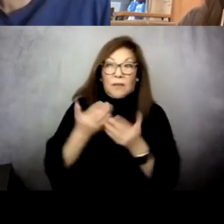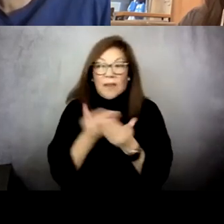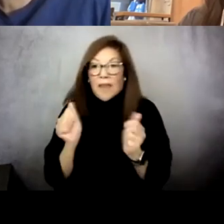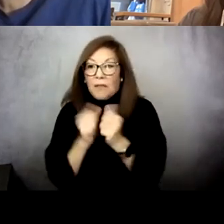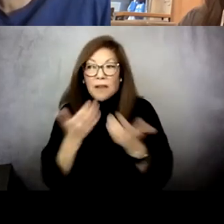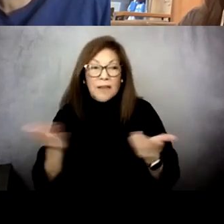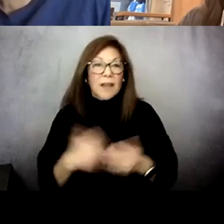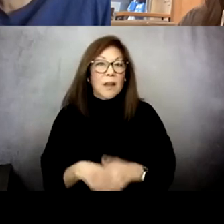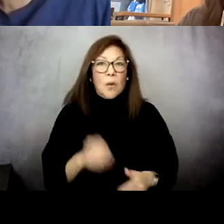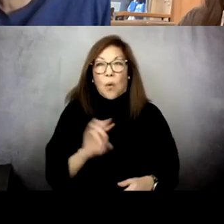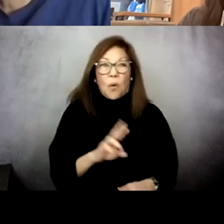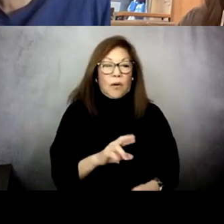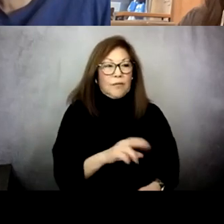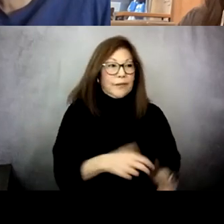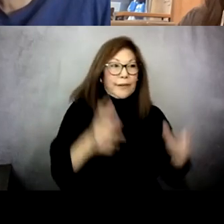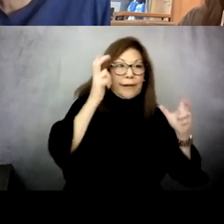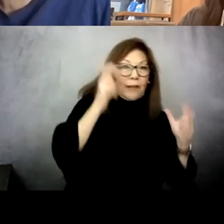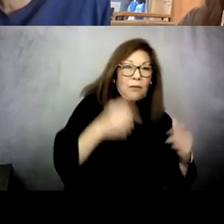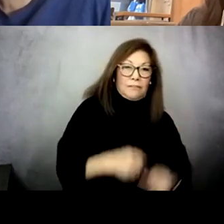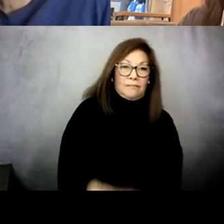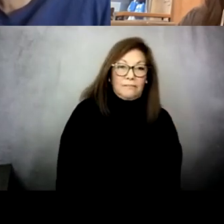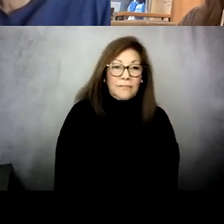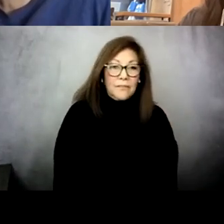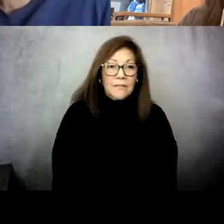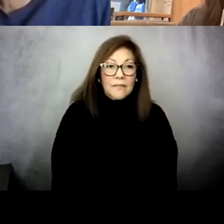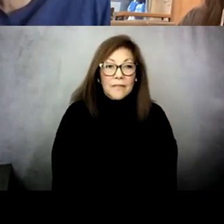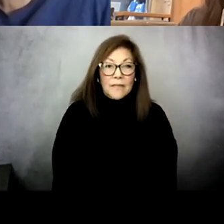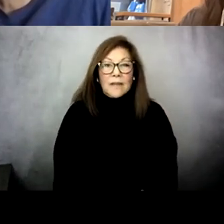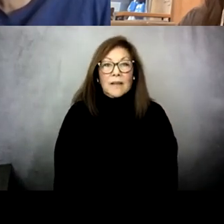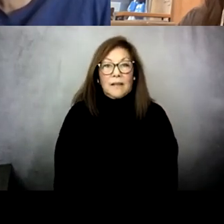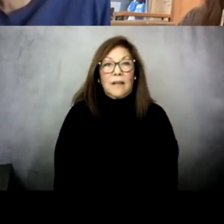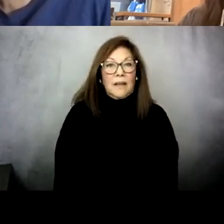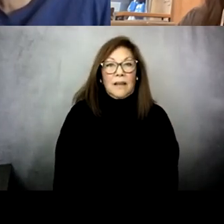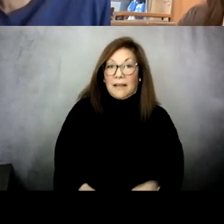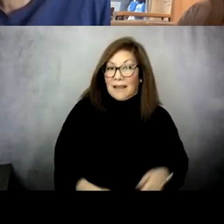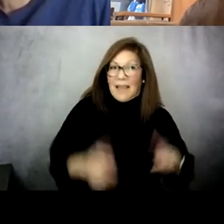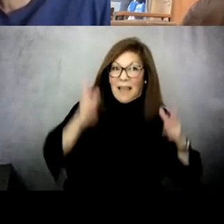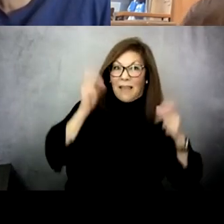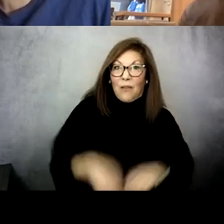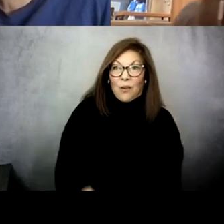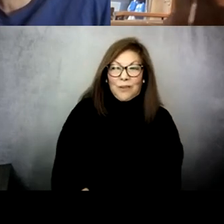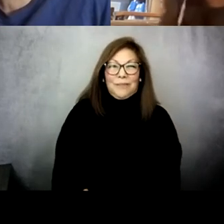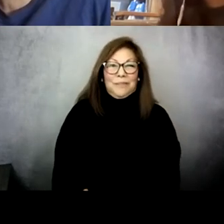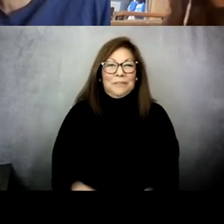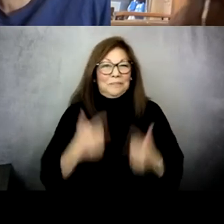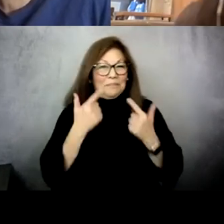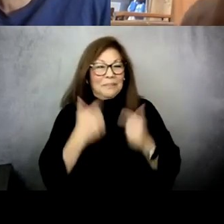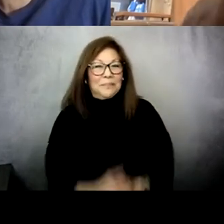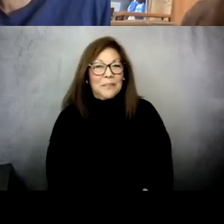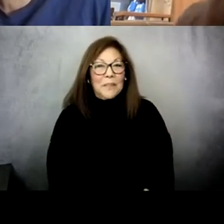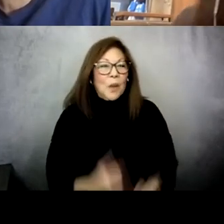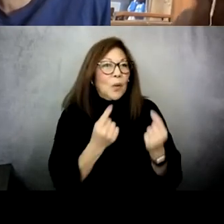you know, the devil incarnate. Yeah, the devil. You know? What do you do